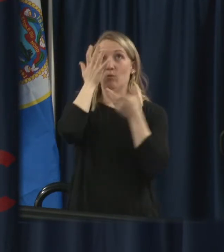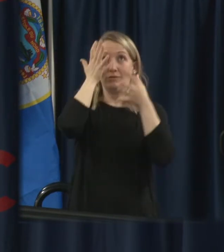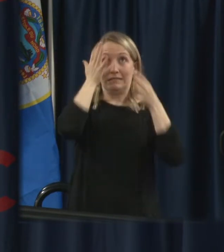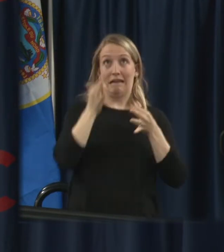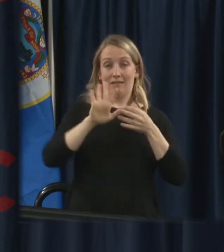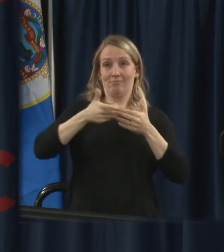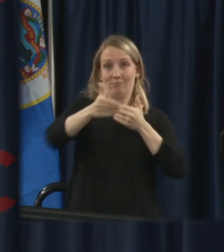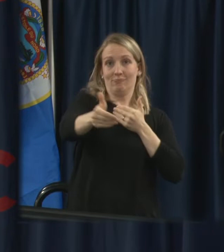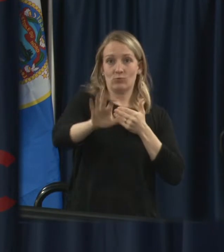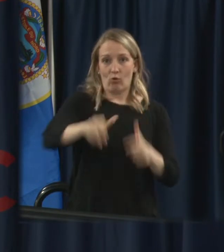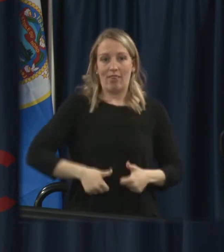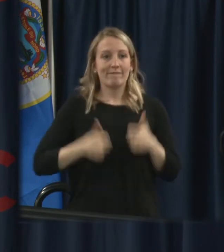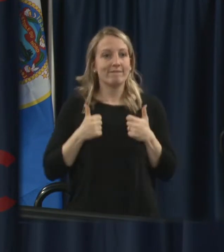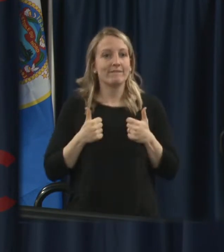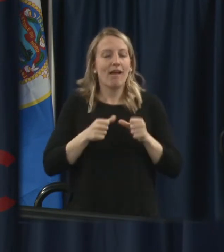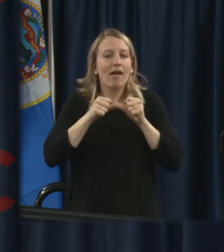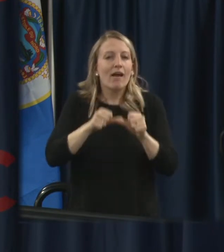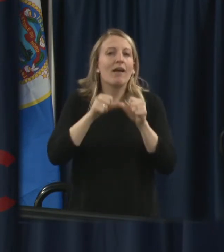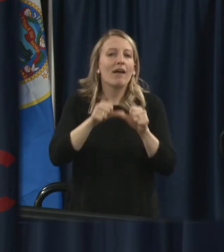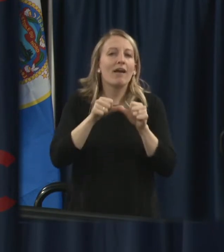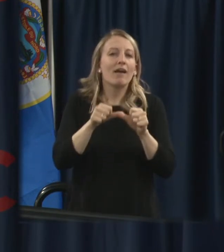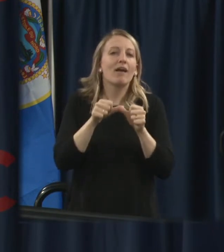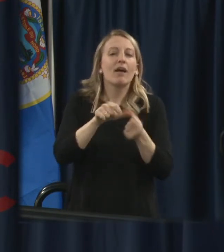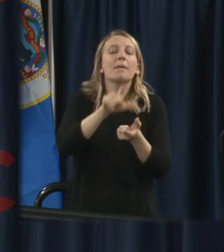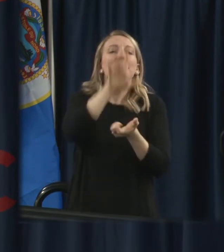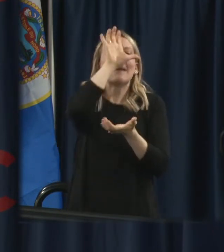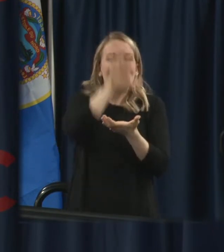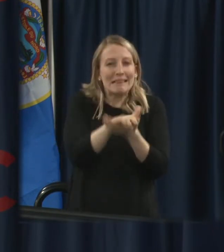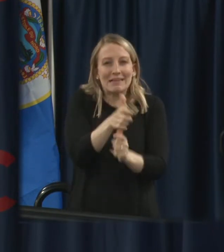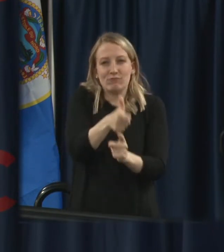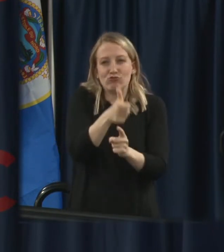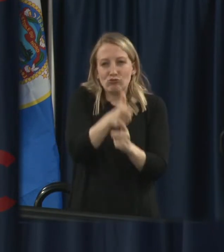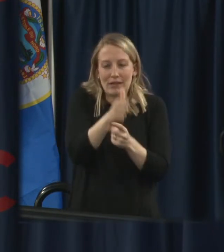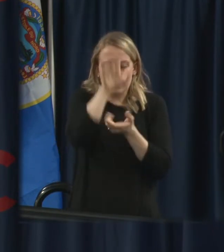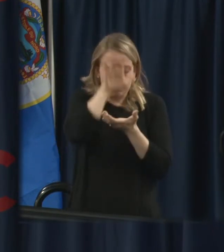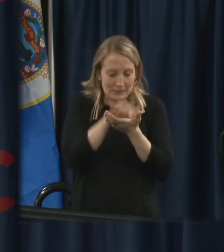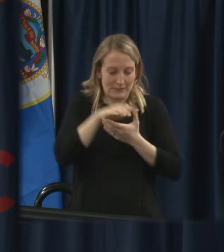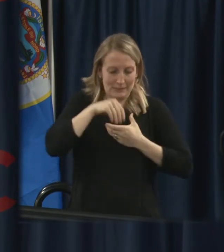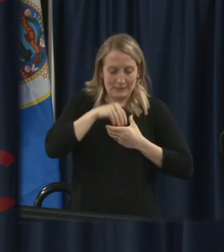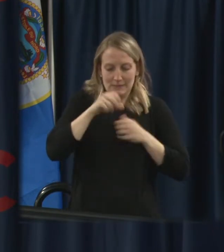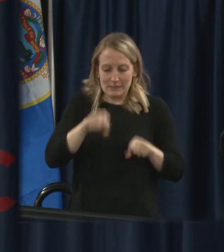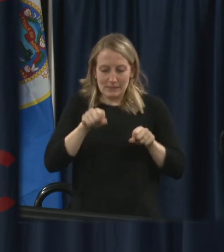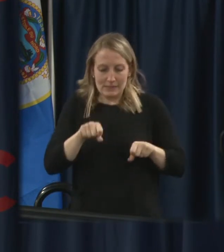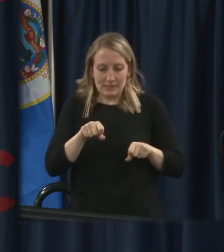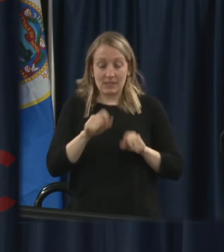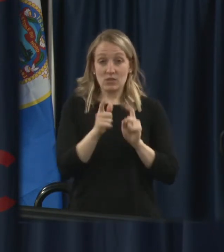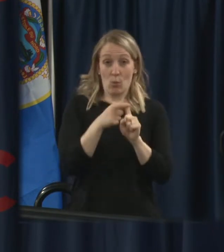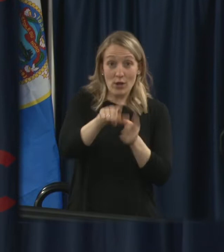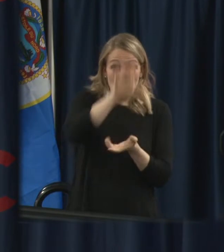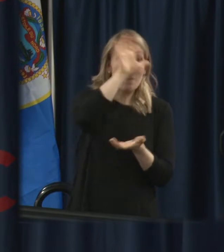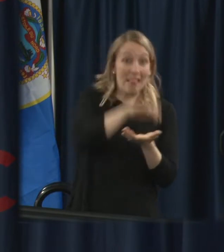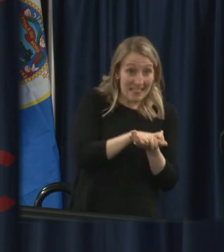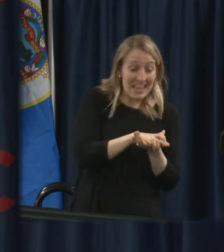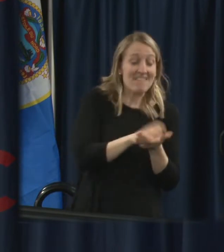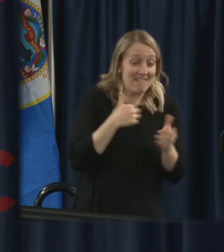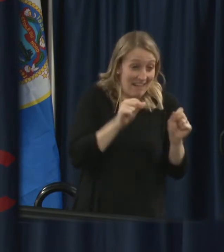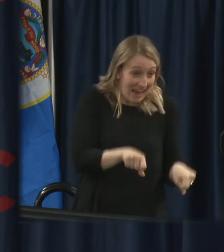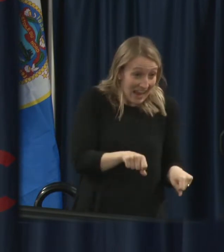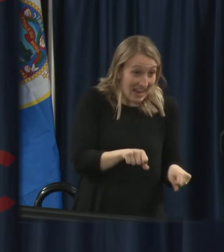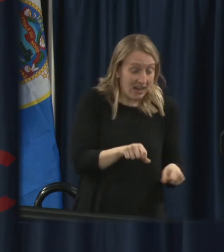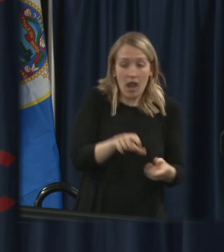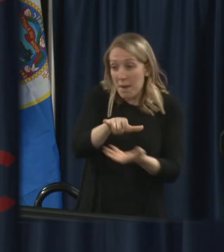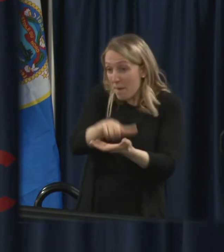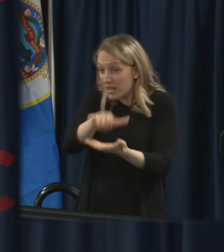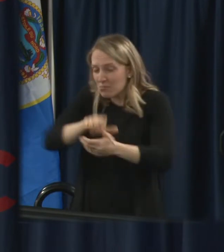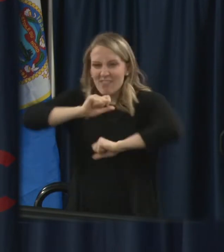live. So keep on believing in yourself, because when you do, nothing, and I mean nothing, will be